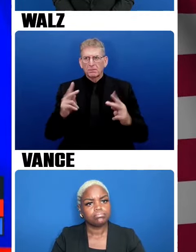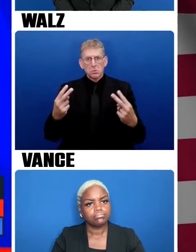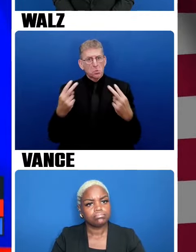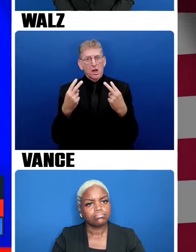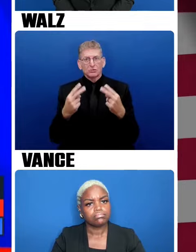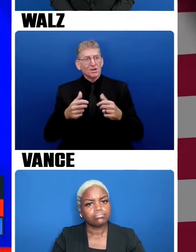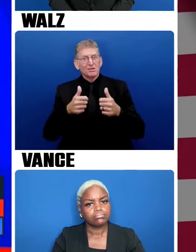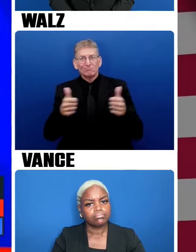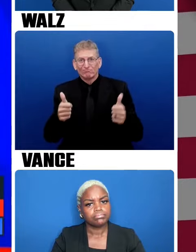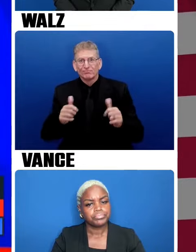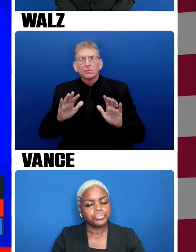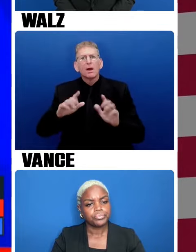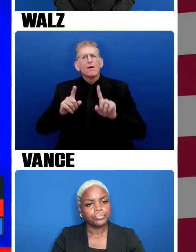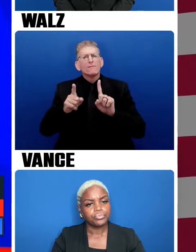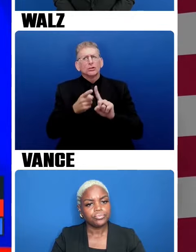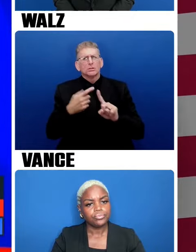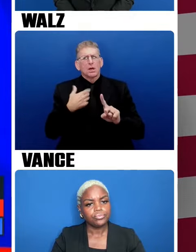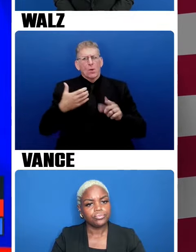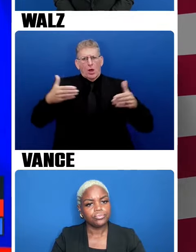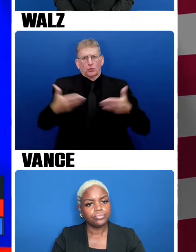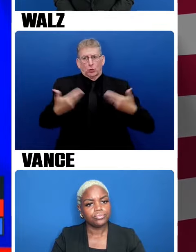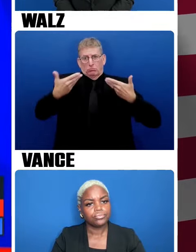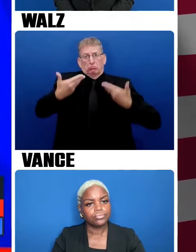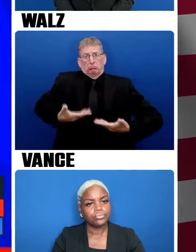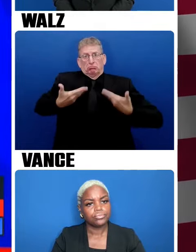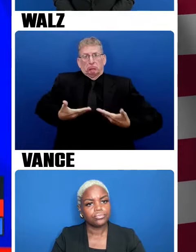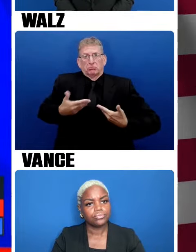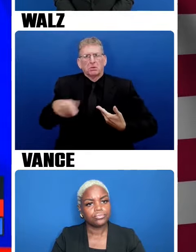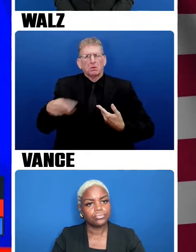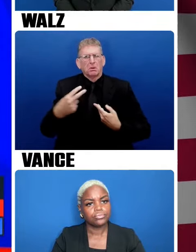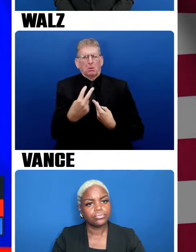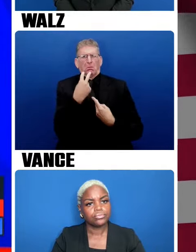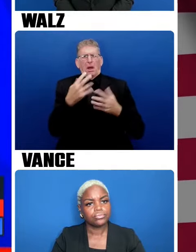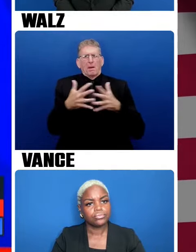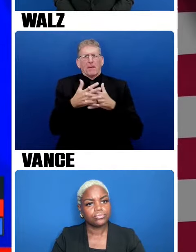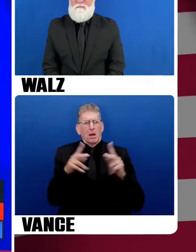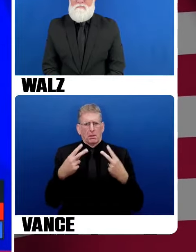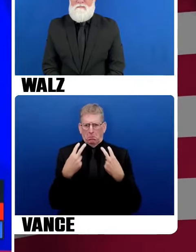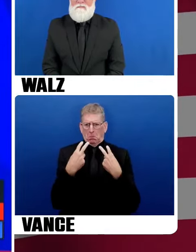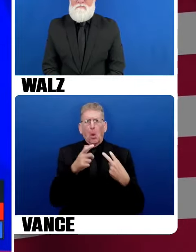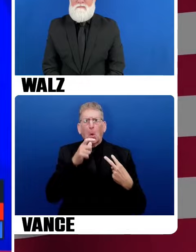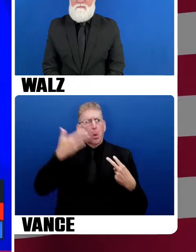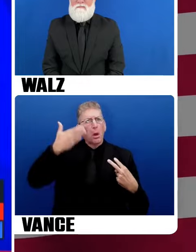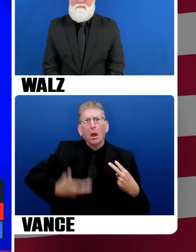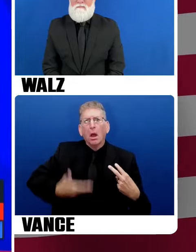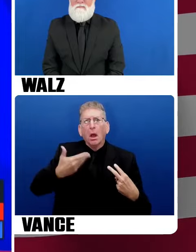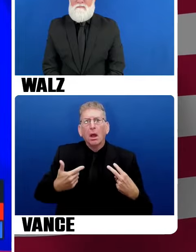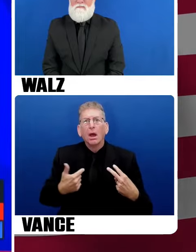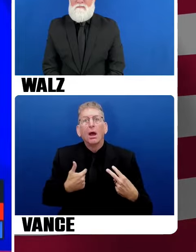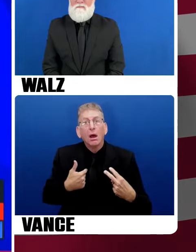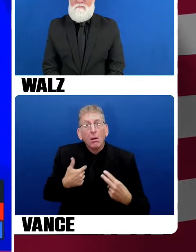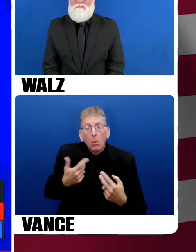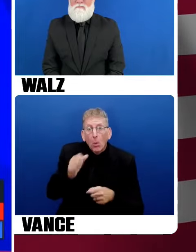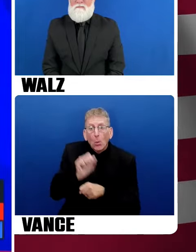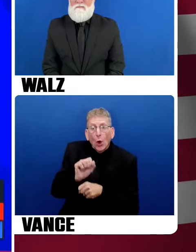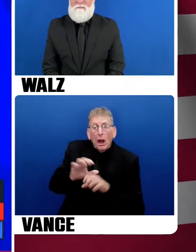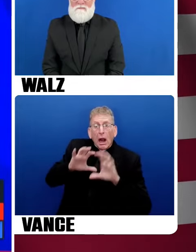I was raised in a working-class family. My mother required food assistance for periods of her life. My grandmother required Social Security help